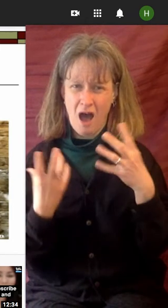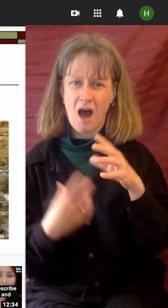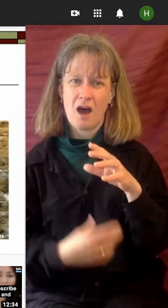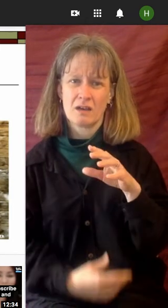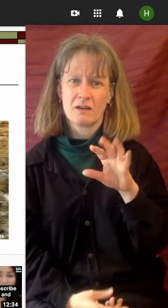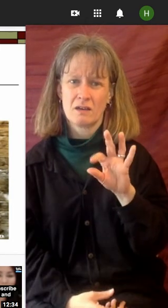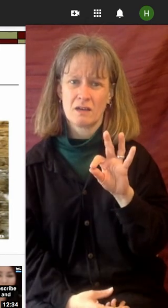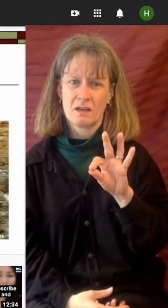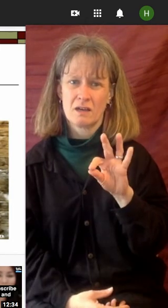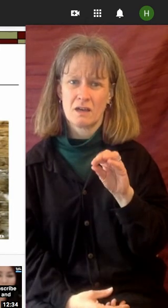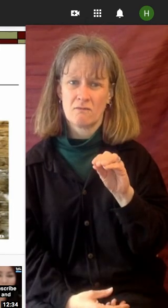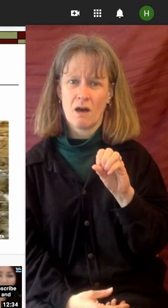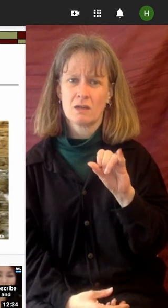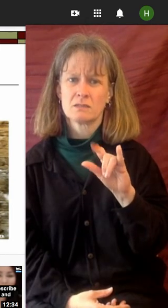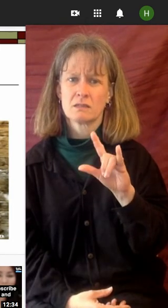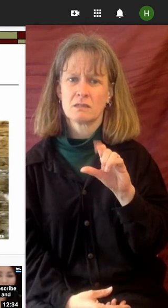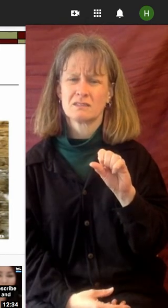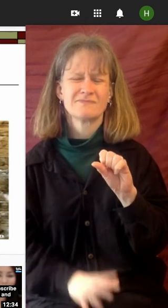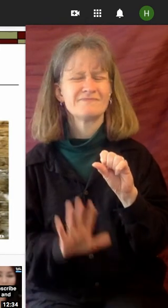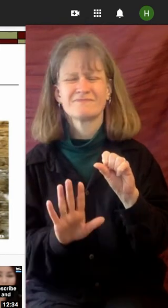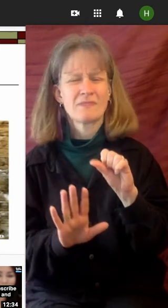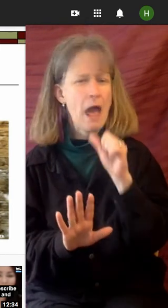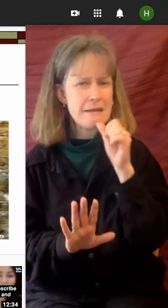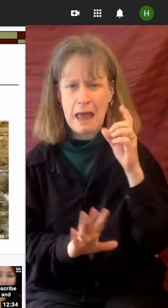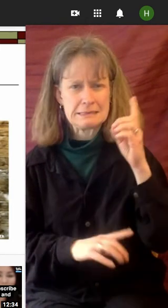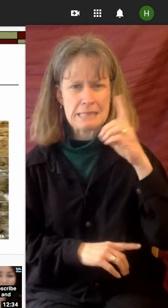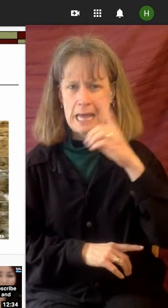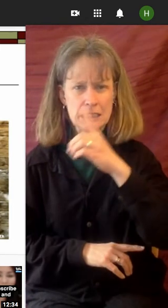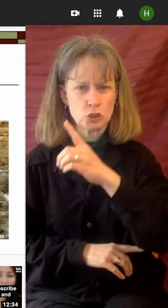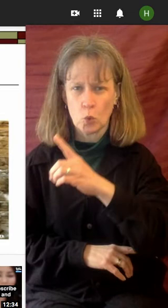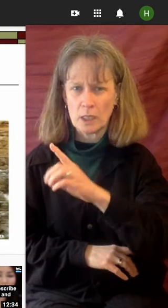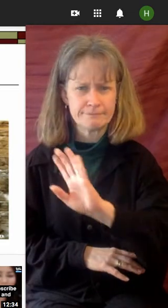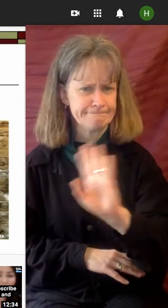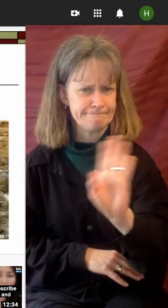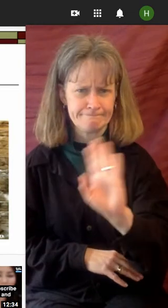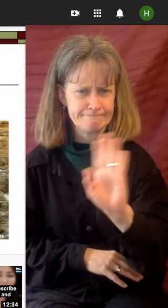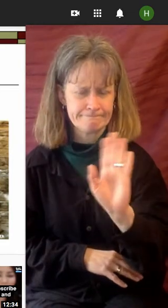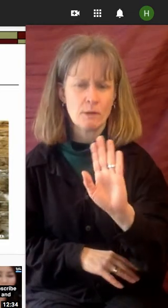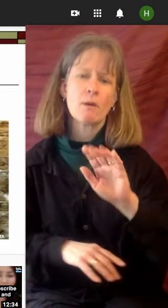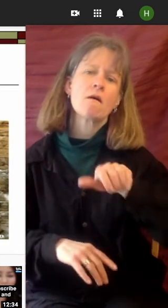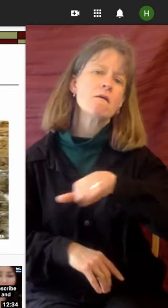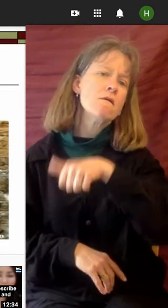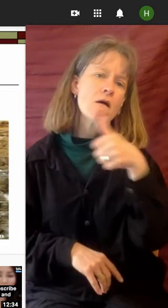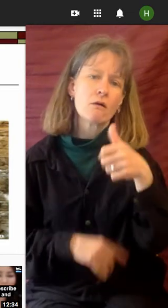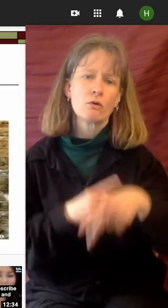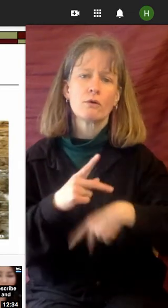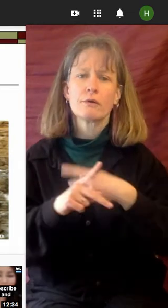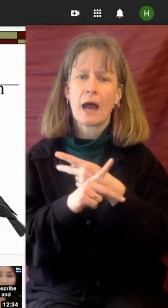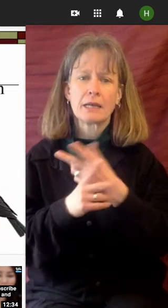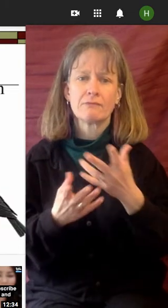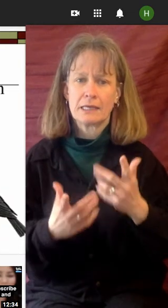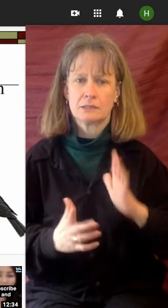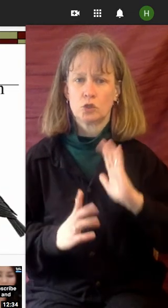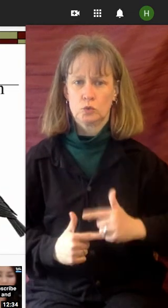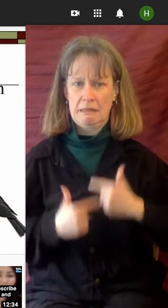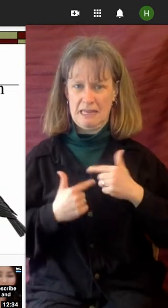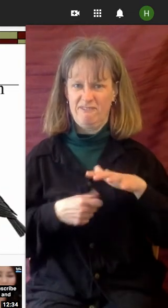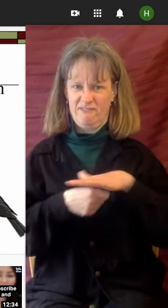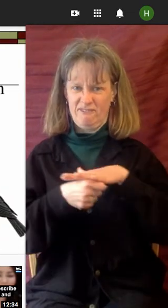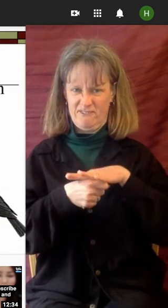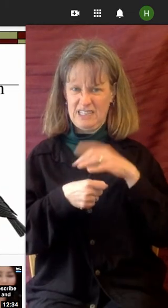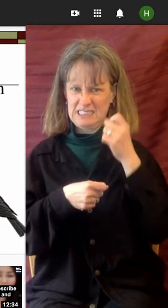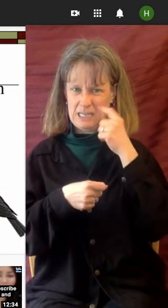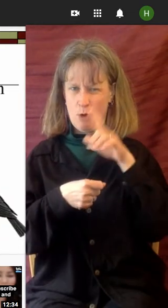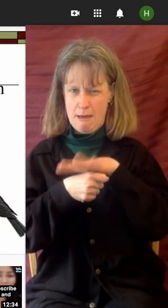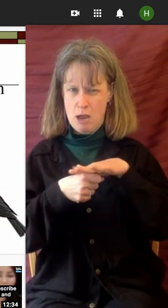necessarily dinosaur fossils, but other kinds of fossils that used to live here.